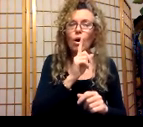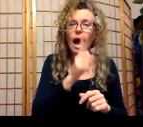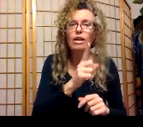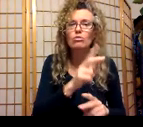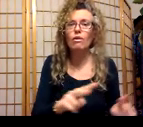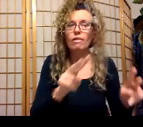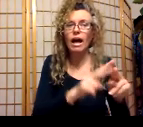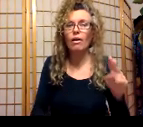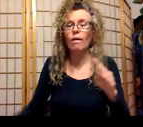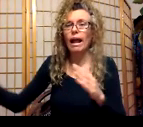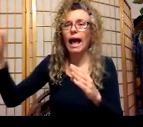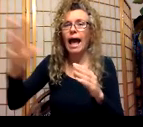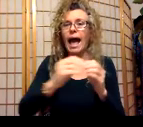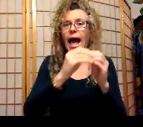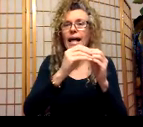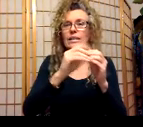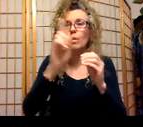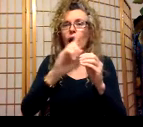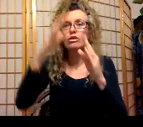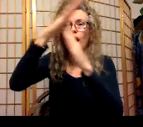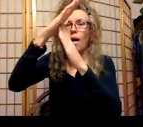the capital at the top.